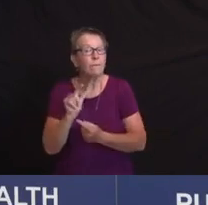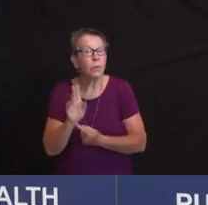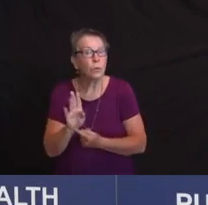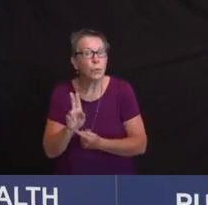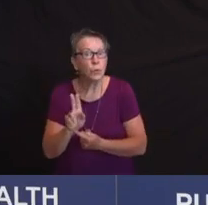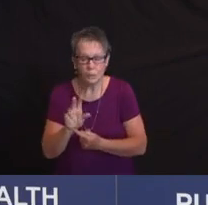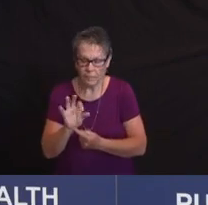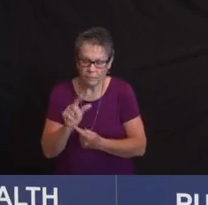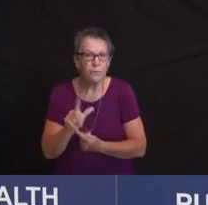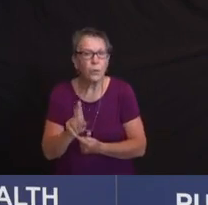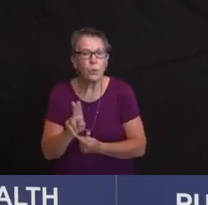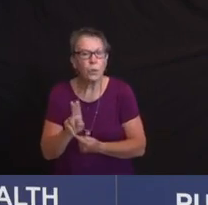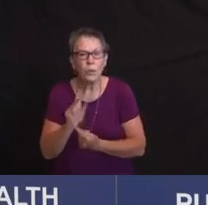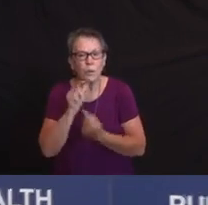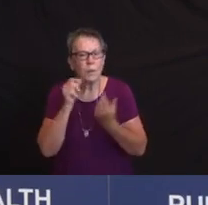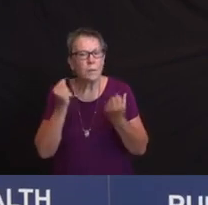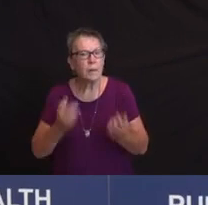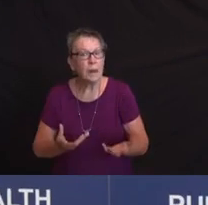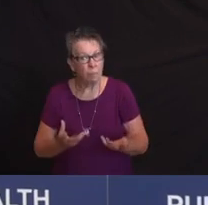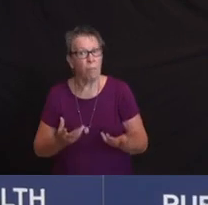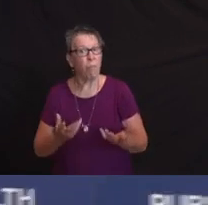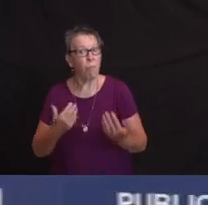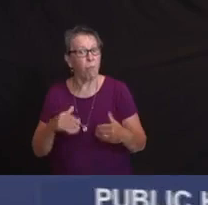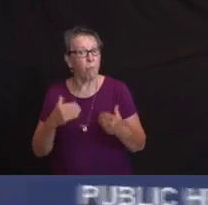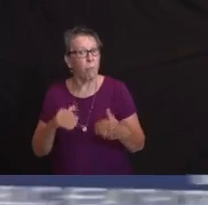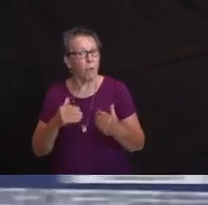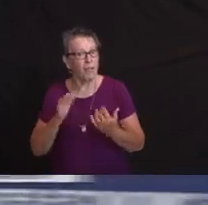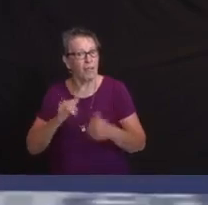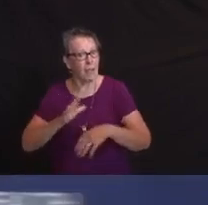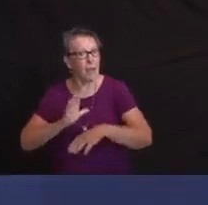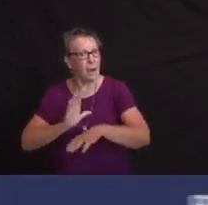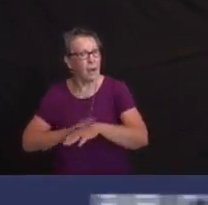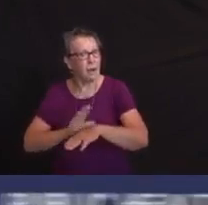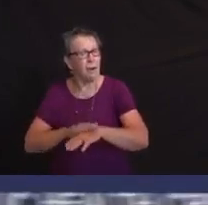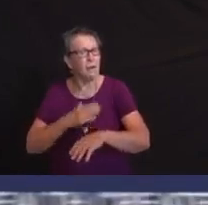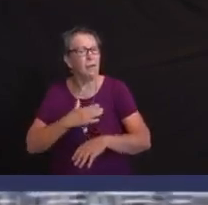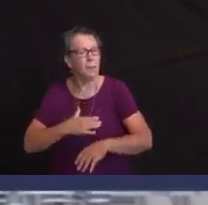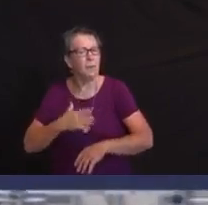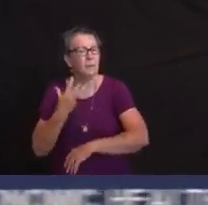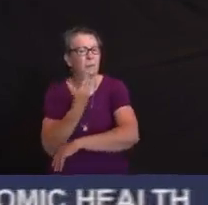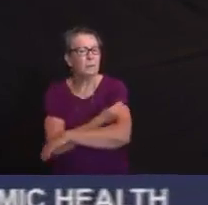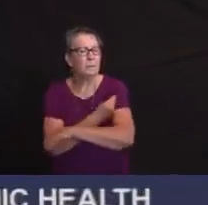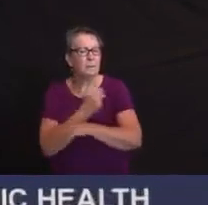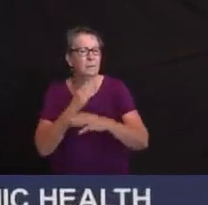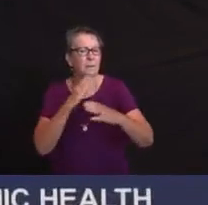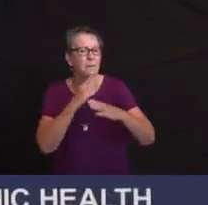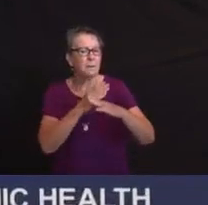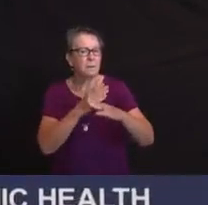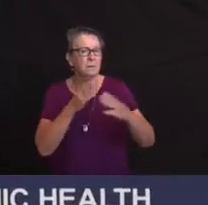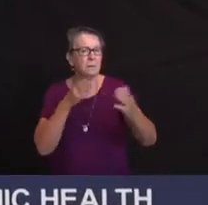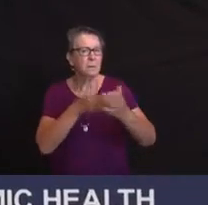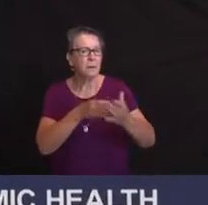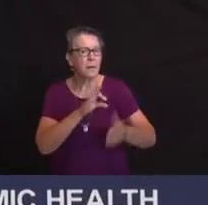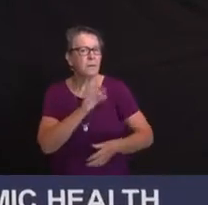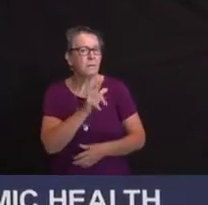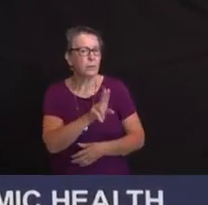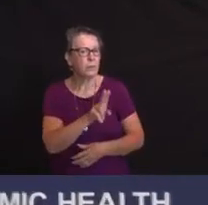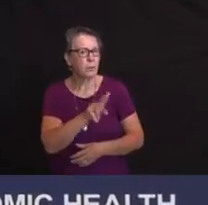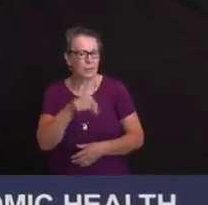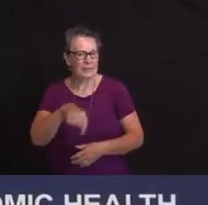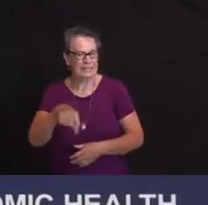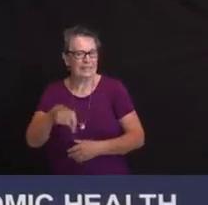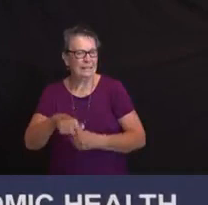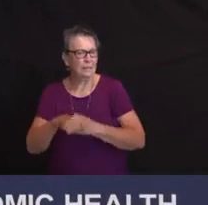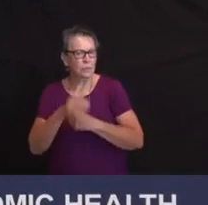that flu vaccine too. Great reminder. I promise you I will. Judy, anything you want to add? You're good. Two